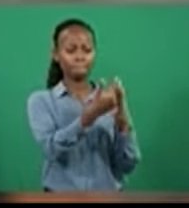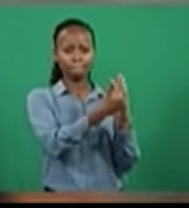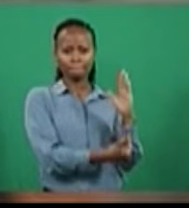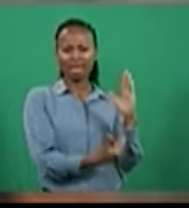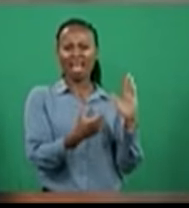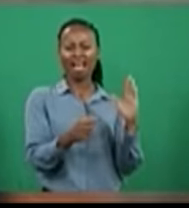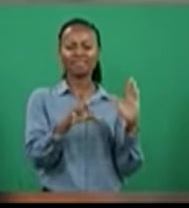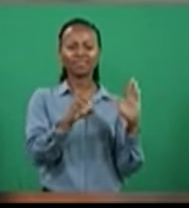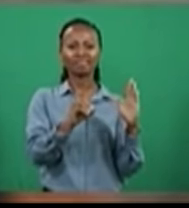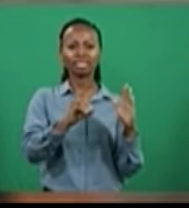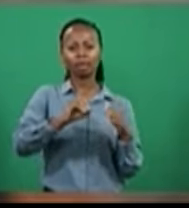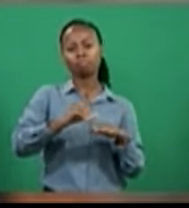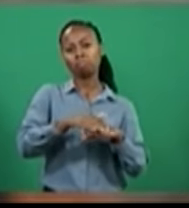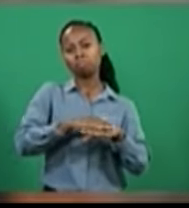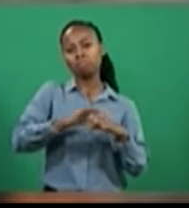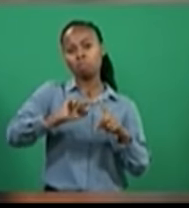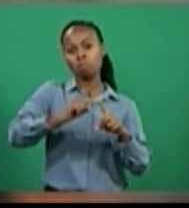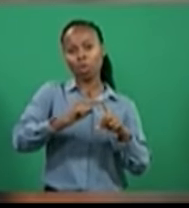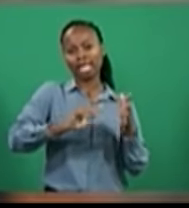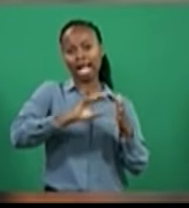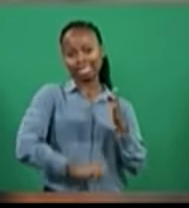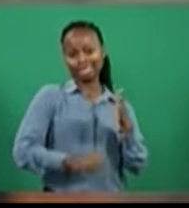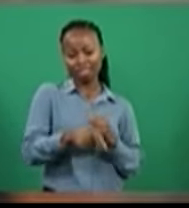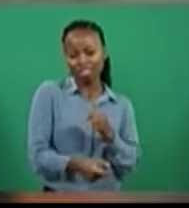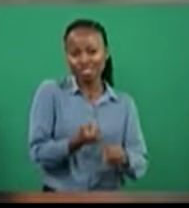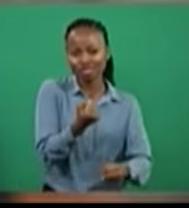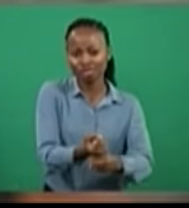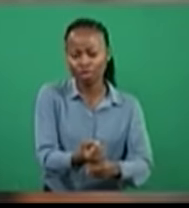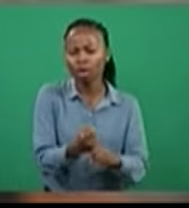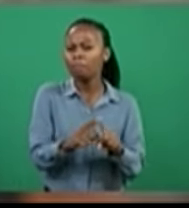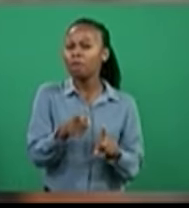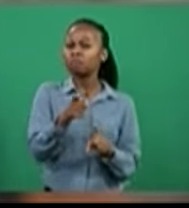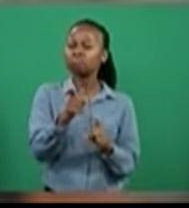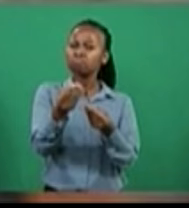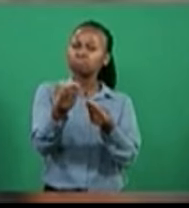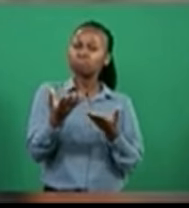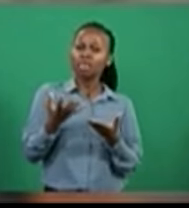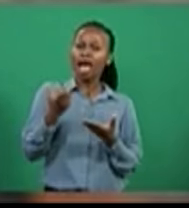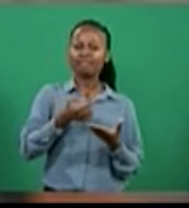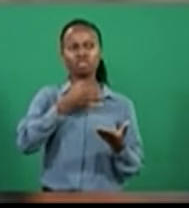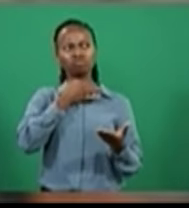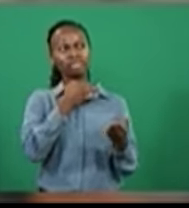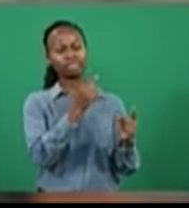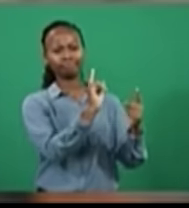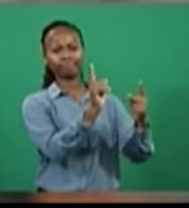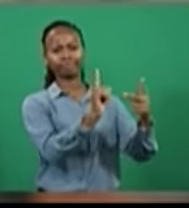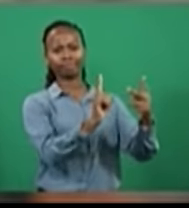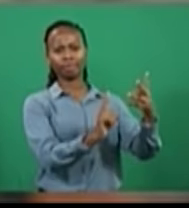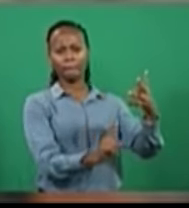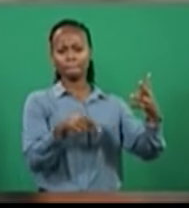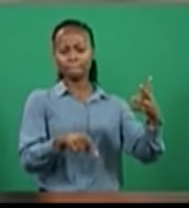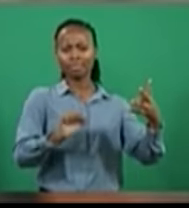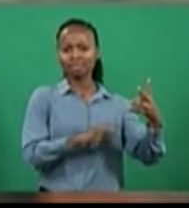year. And given that you speak of so many upside risks, especially on the domestic front,